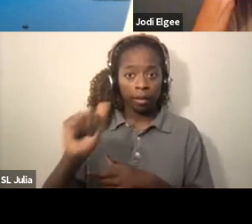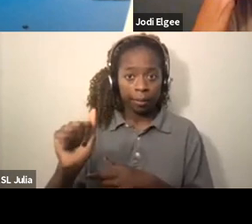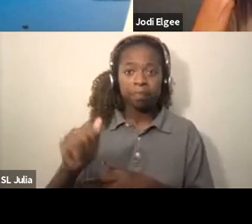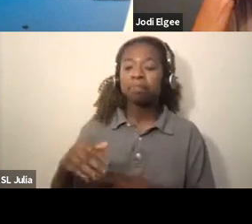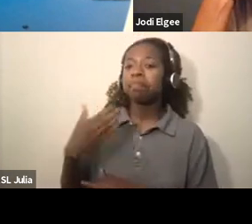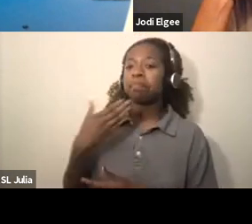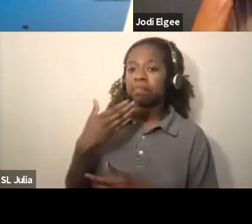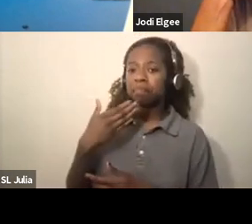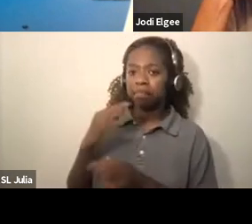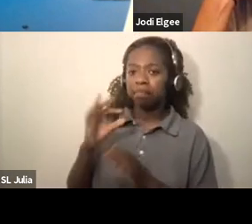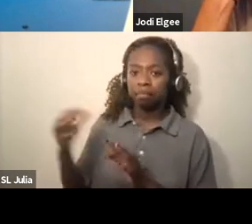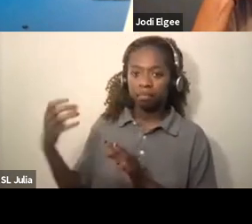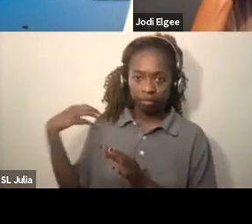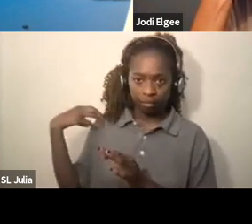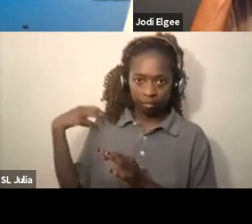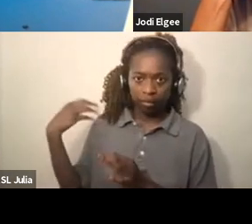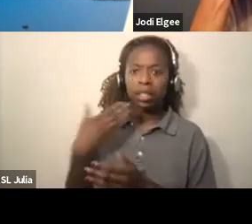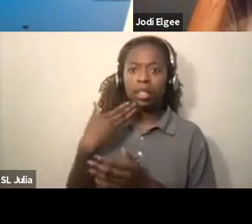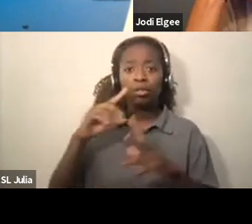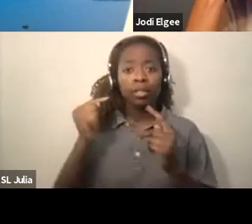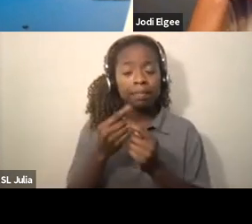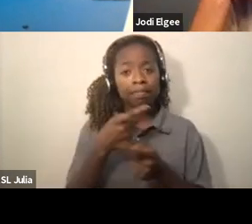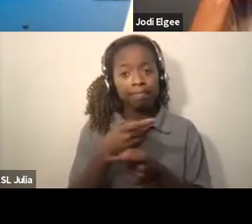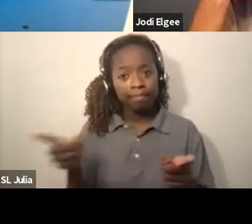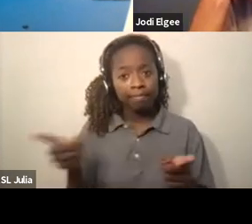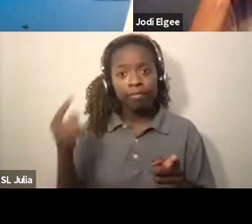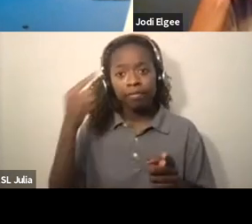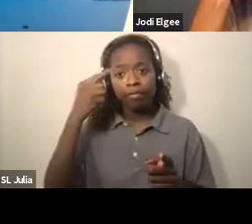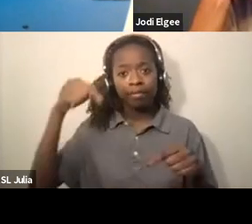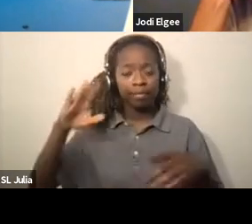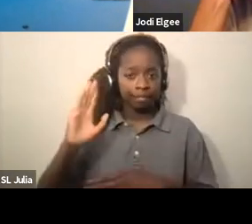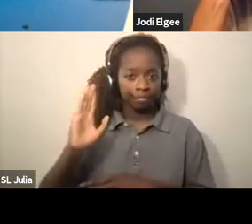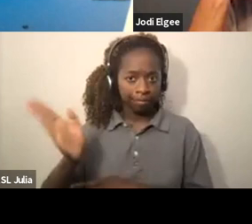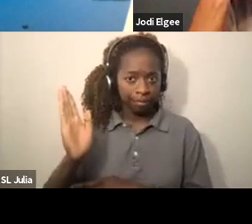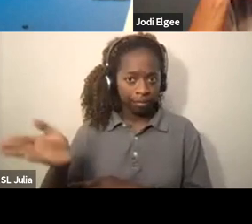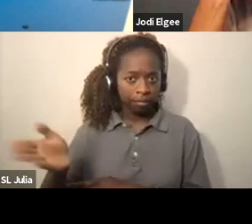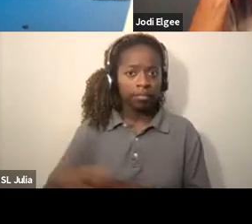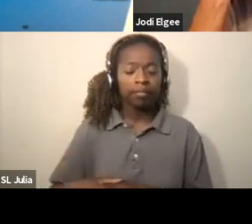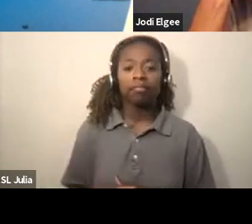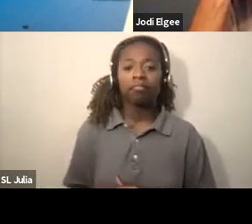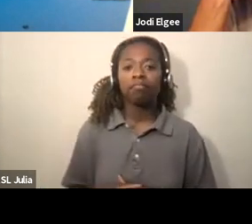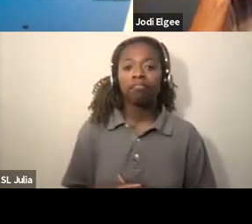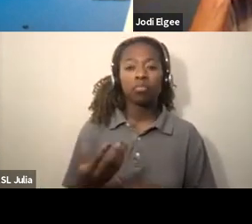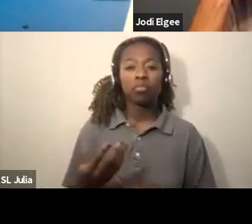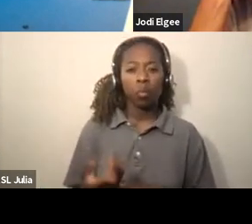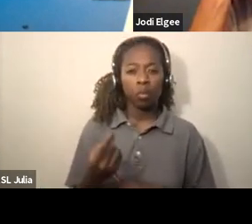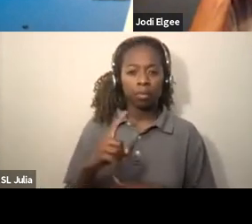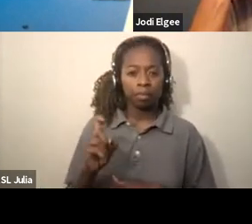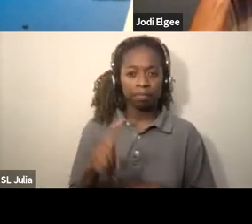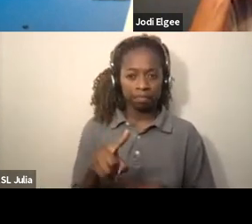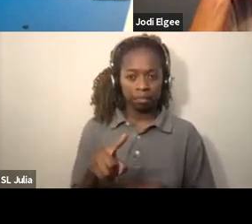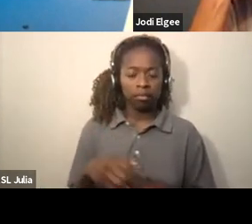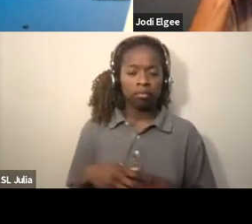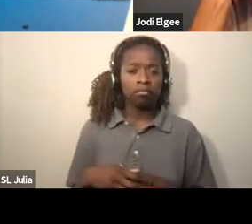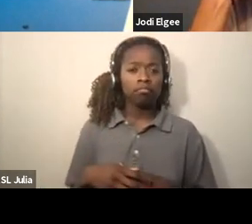chair um and thank you team for this presentation um i do have one question we're talking